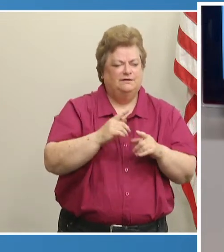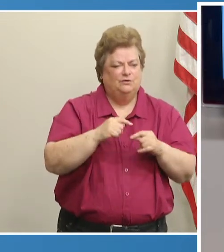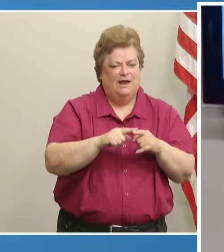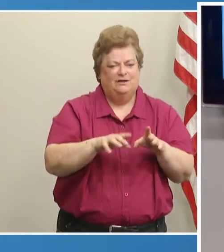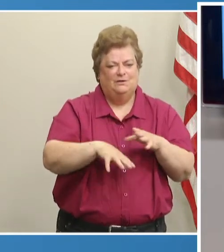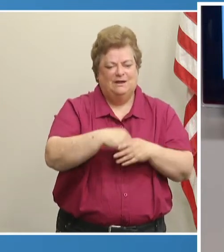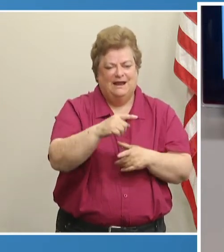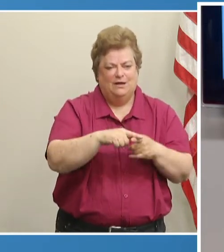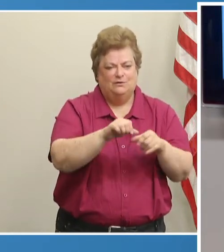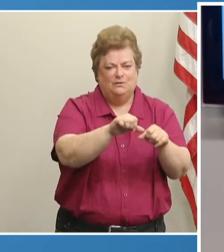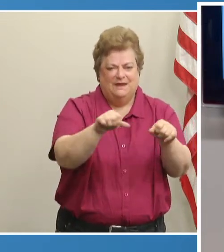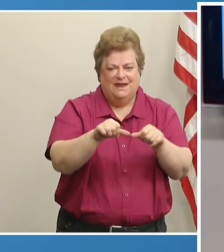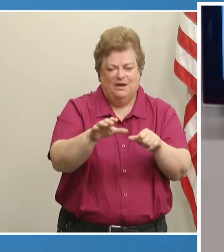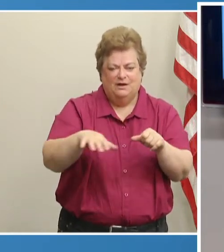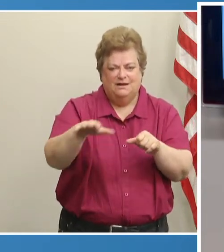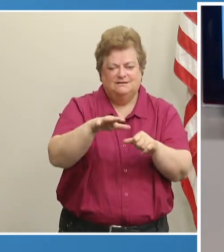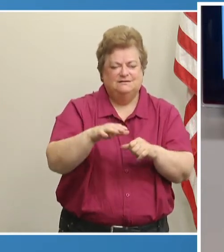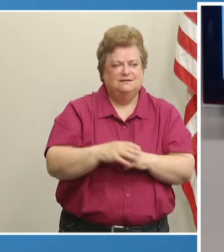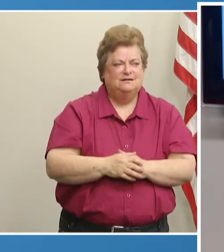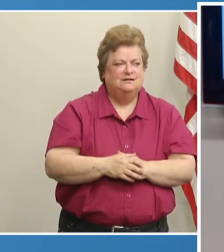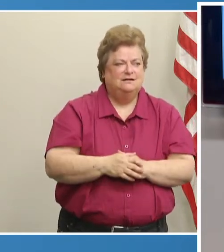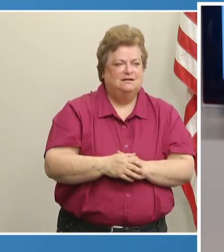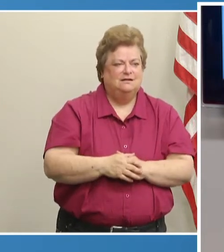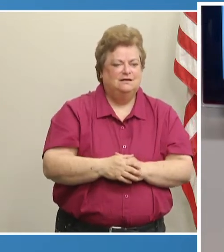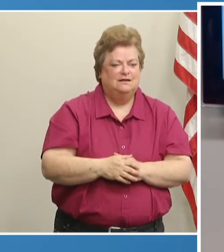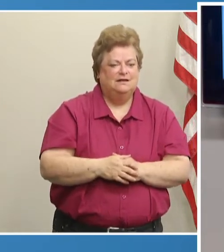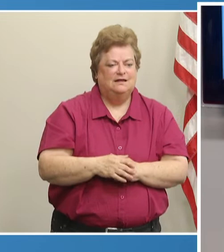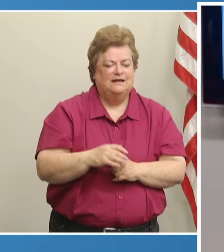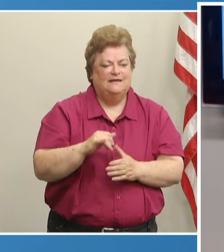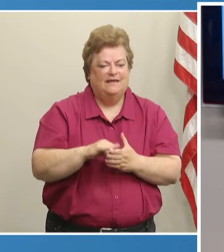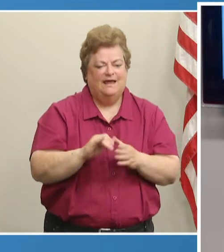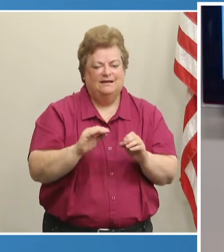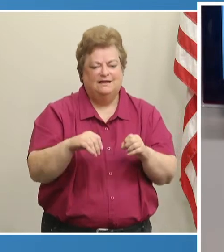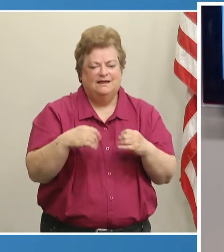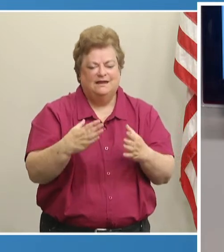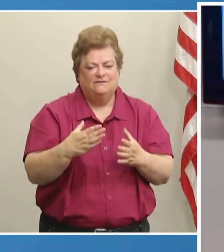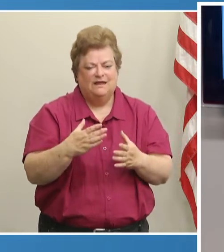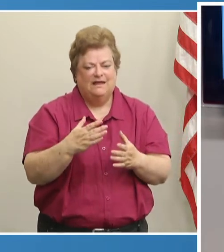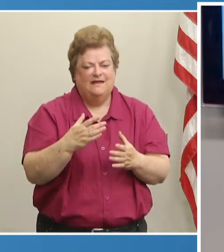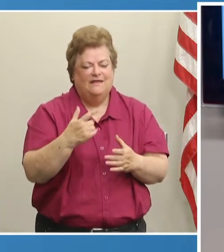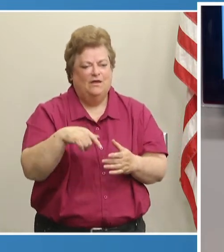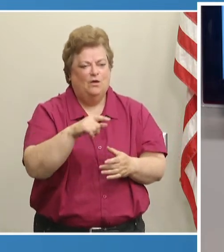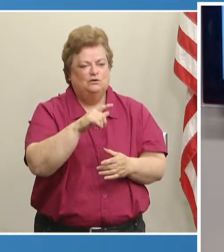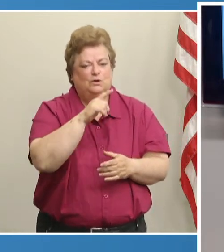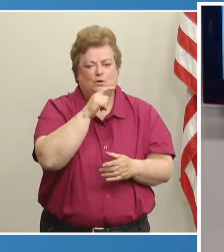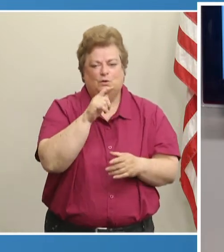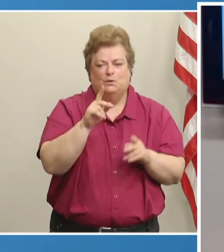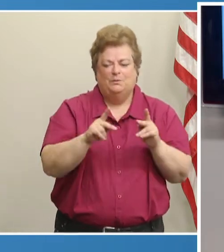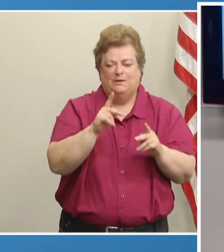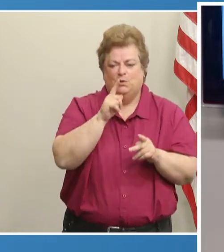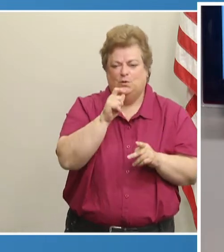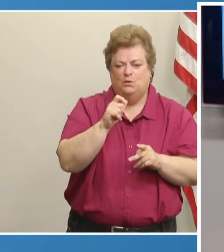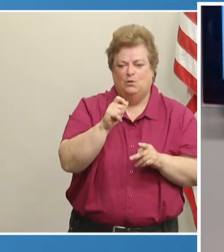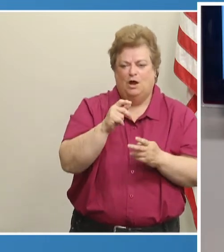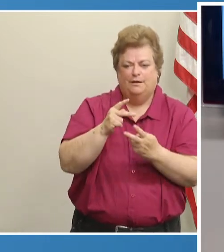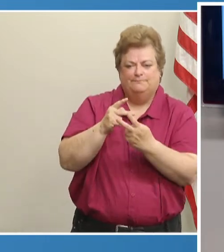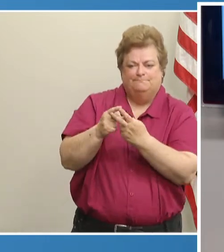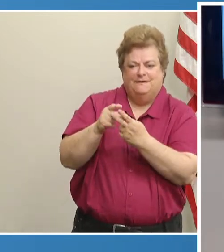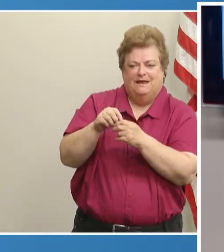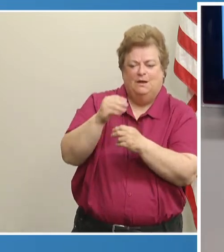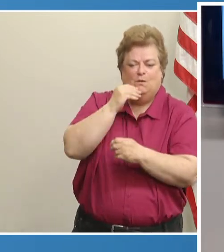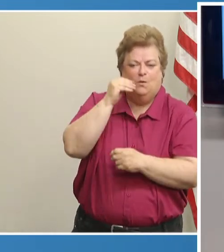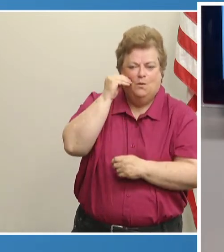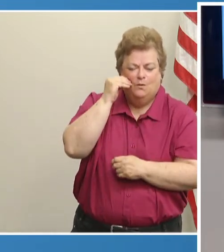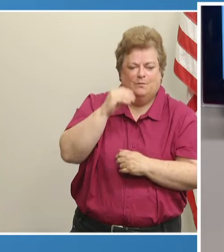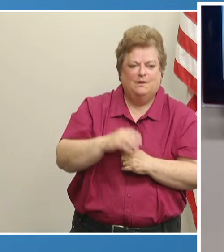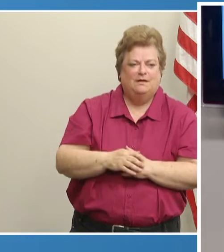mentioned, one of the things we've done is that Tabitha is providing vaccine to those that are homebound. But we also knew that